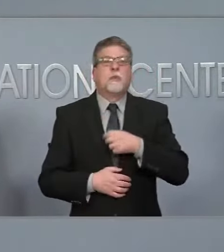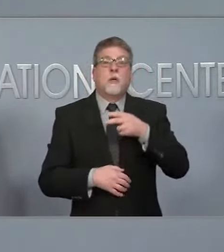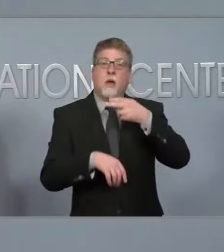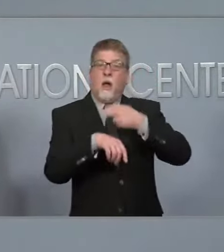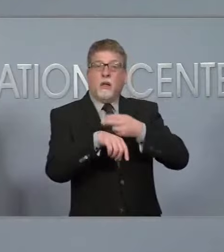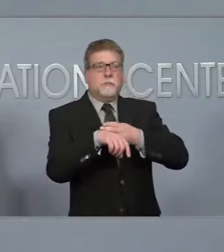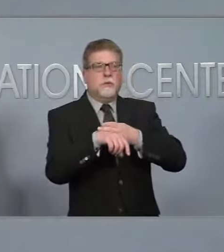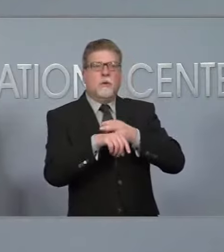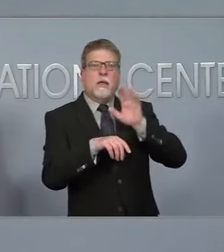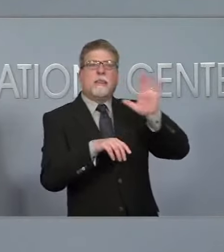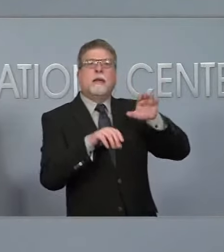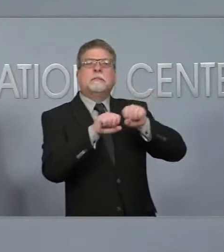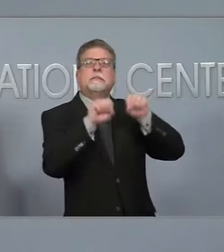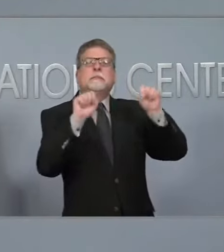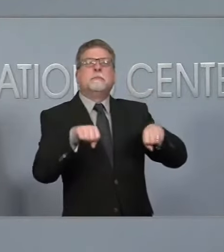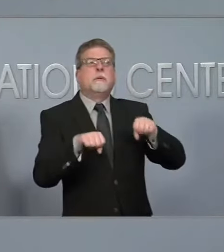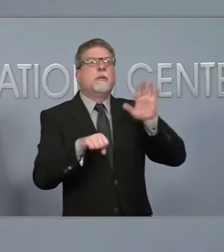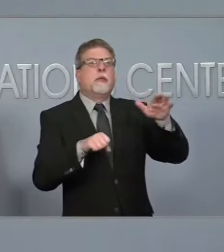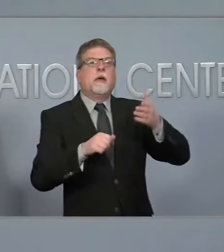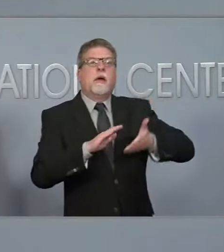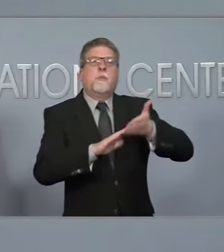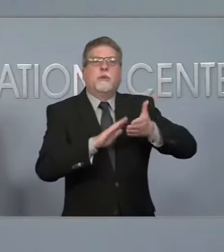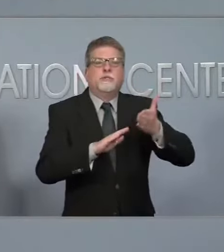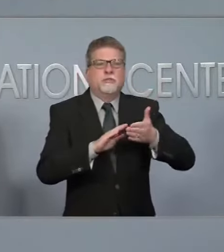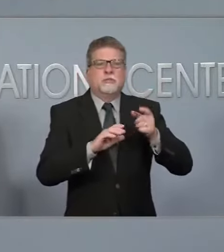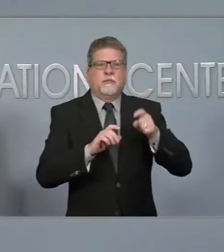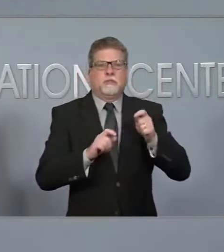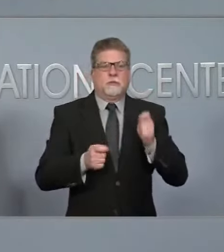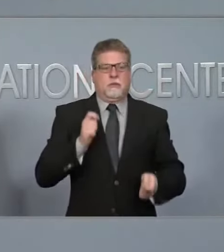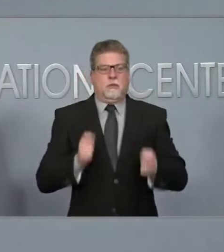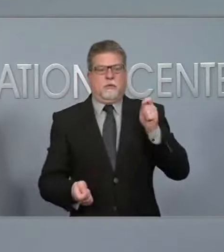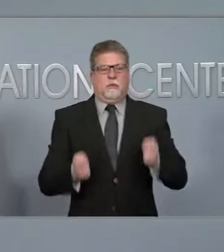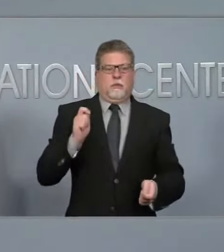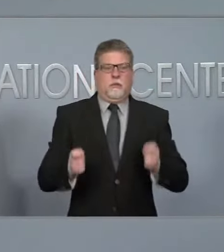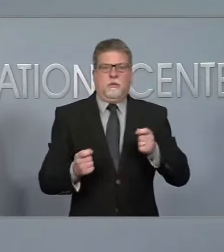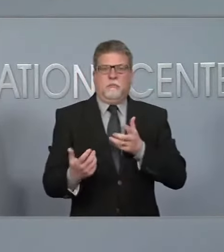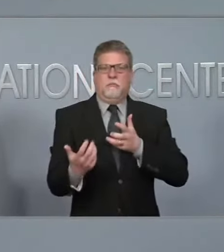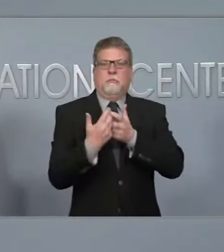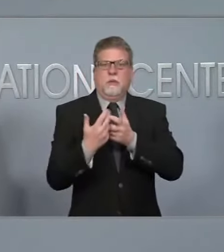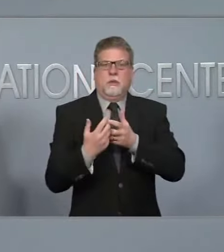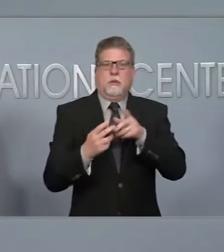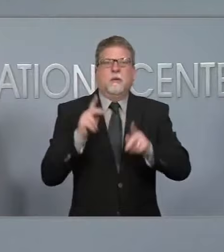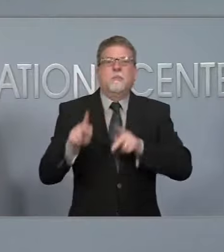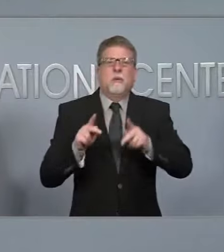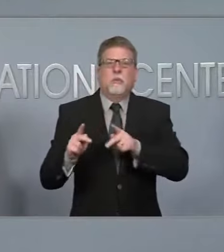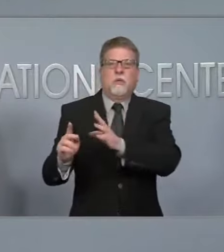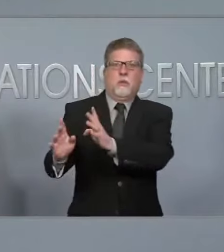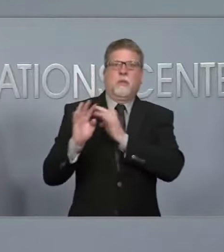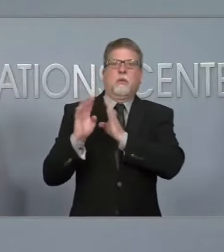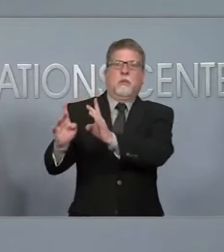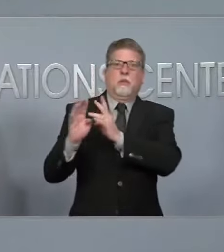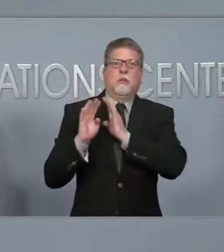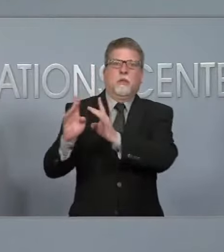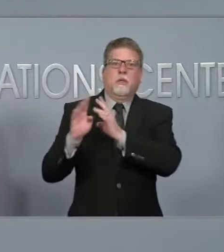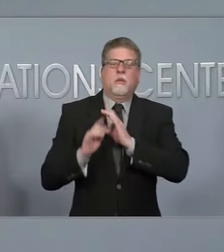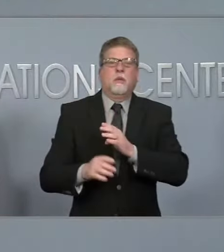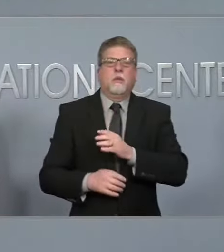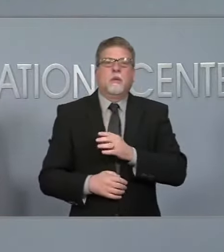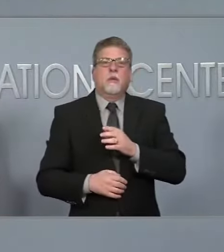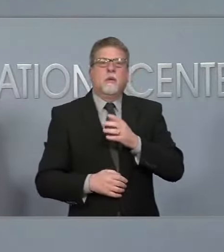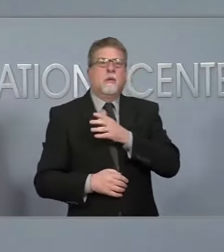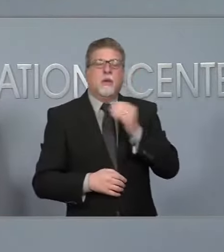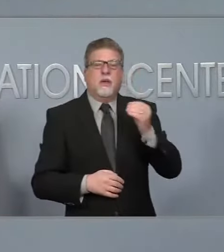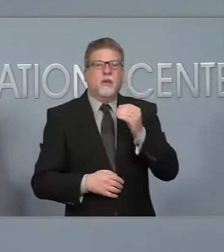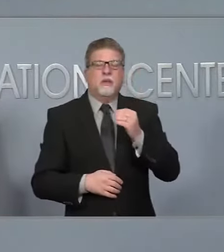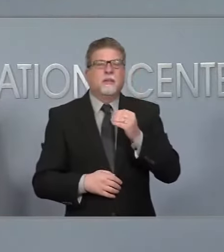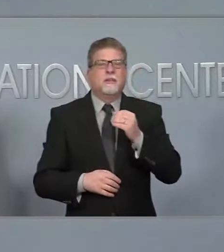had to change in the way they approach things. And we've had to have more flexibility for healthcare professionals to be able